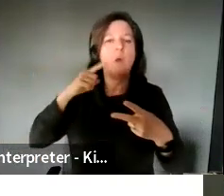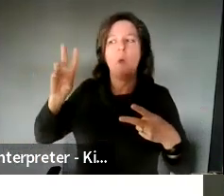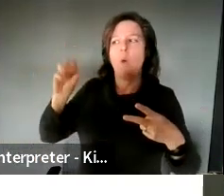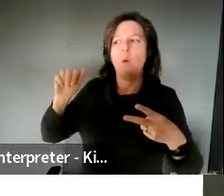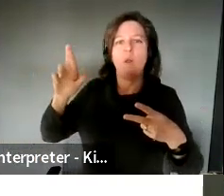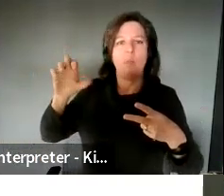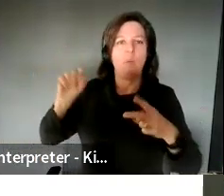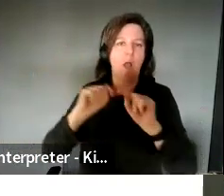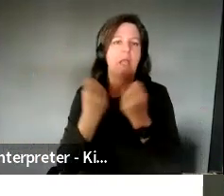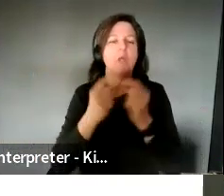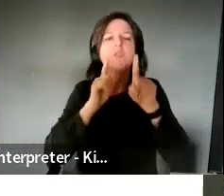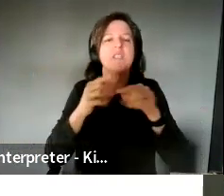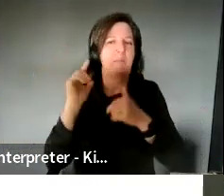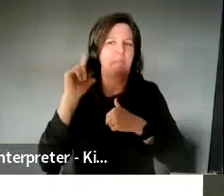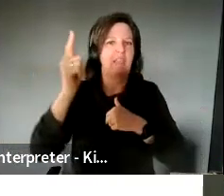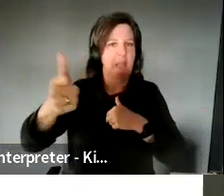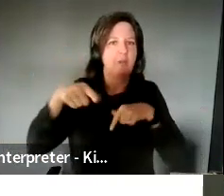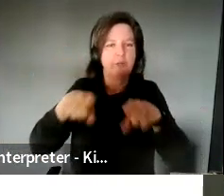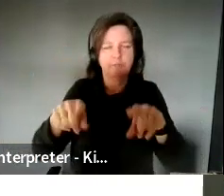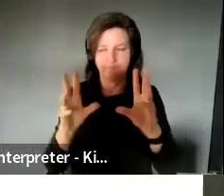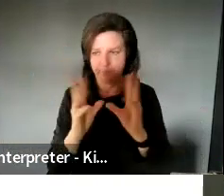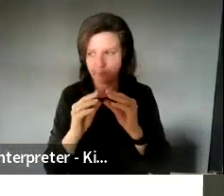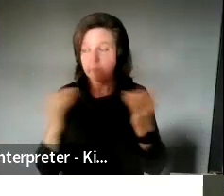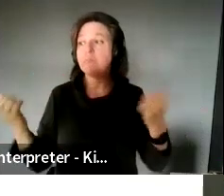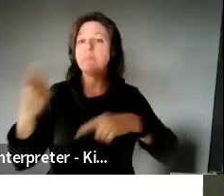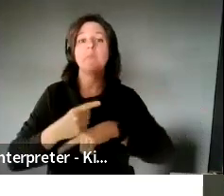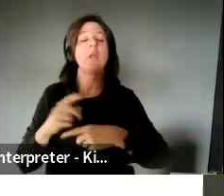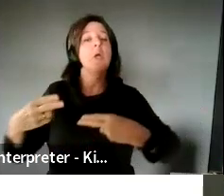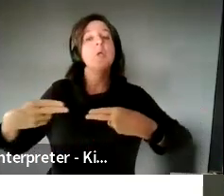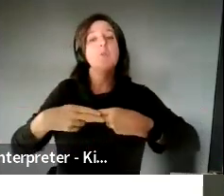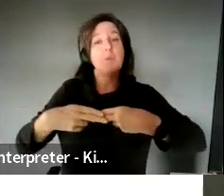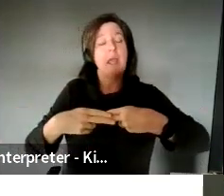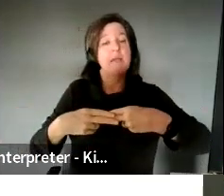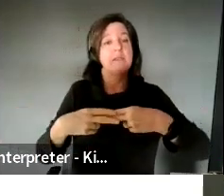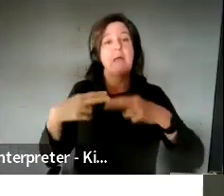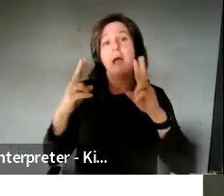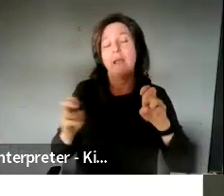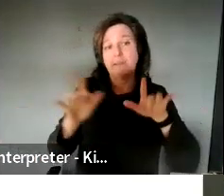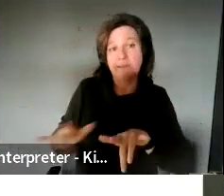webinar. Today's slides and recording will be posted on our website at